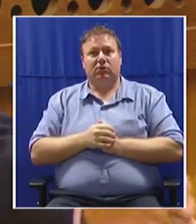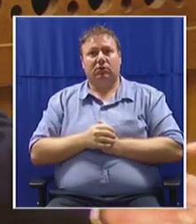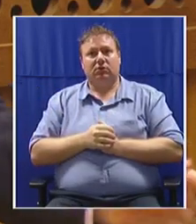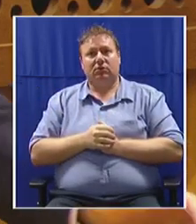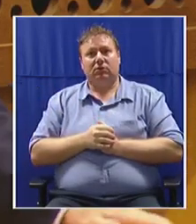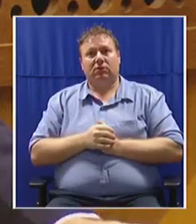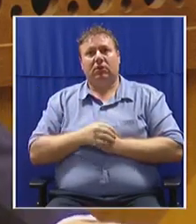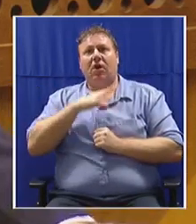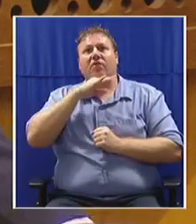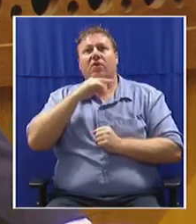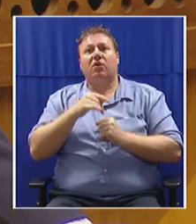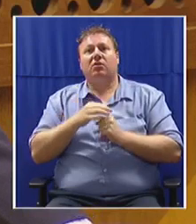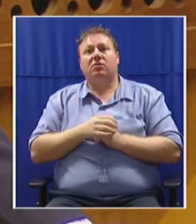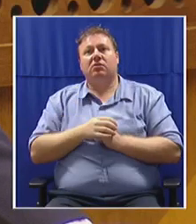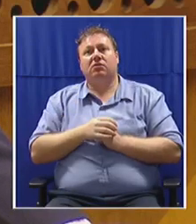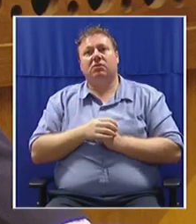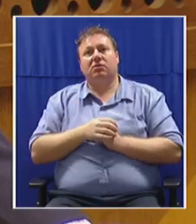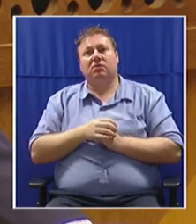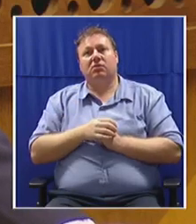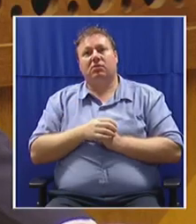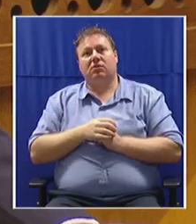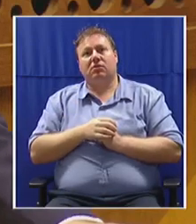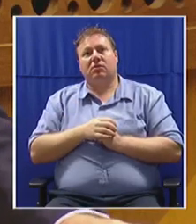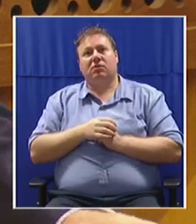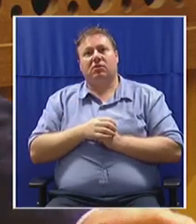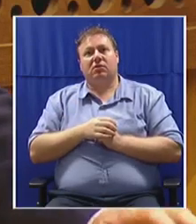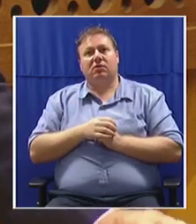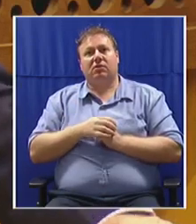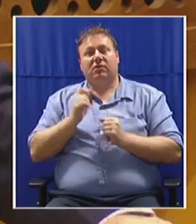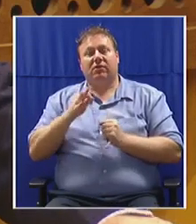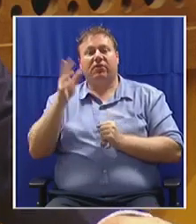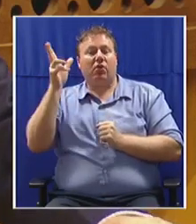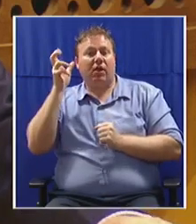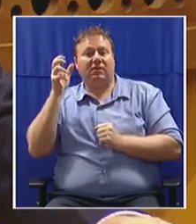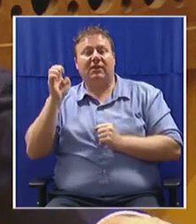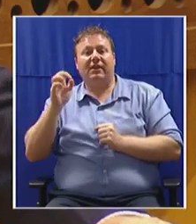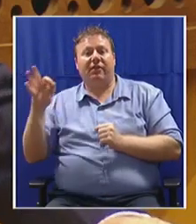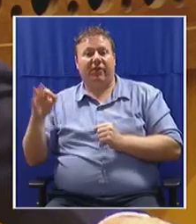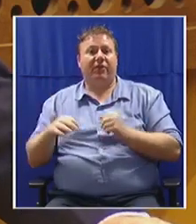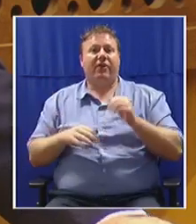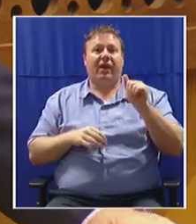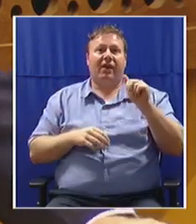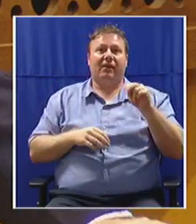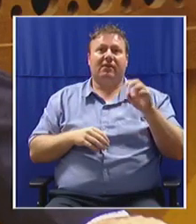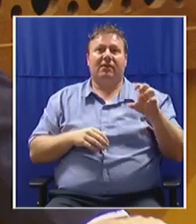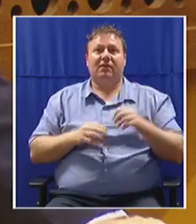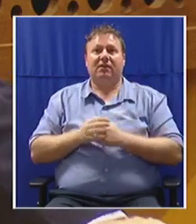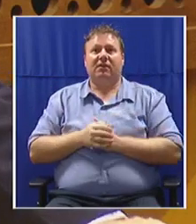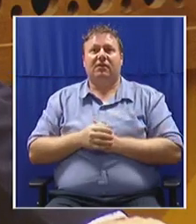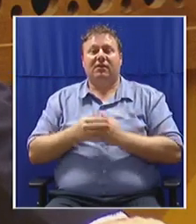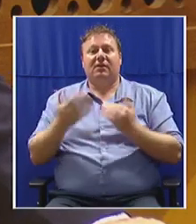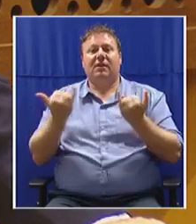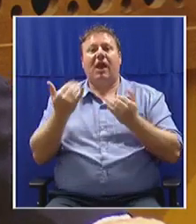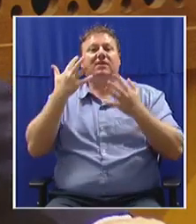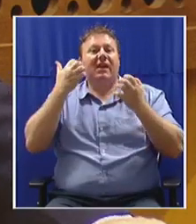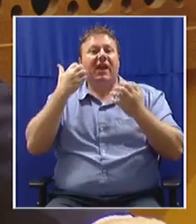In Afrikaans, we say, if you listen to the EFF and the ANC, dit is soos die kat-familie.